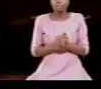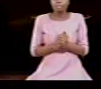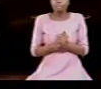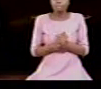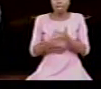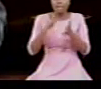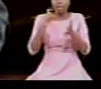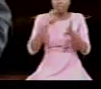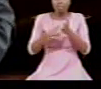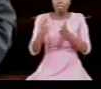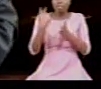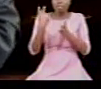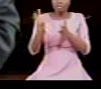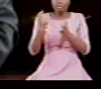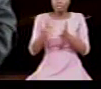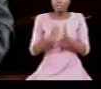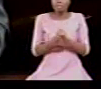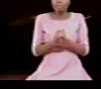from verse 6,